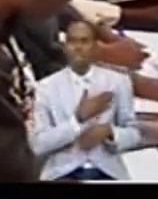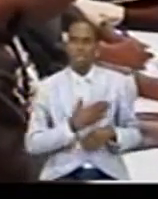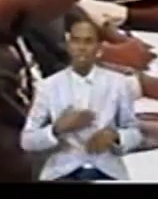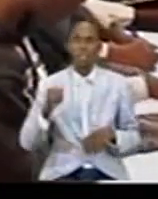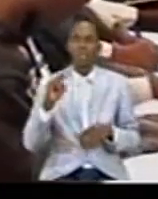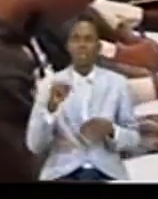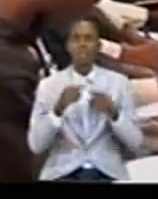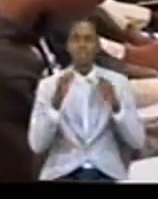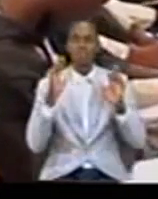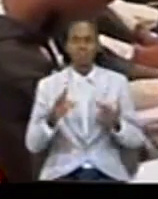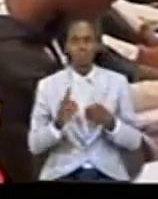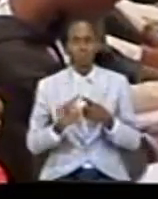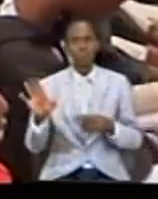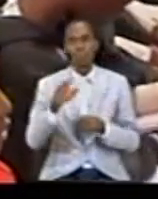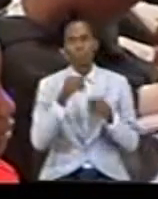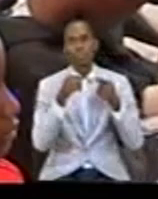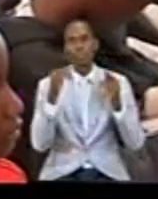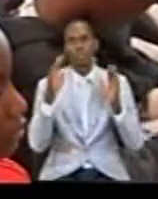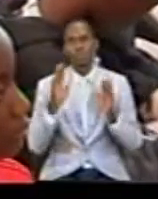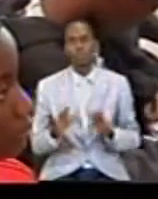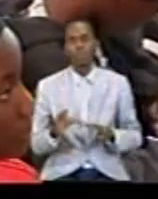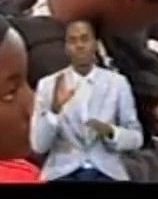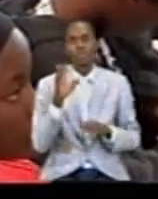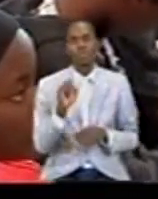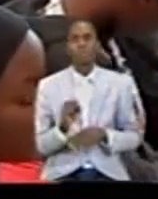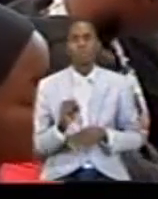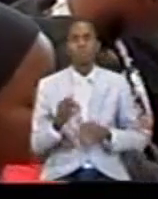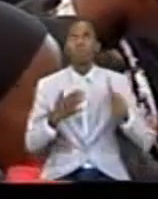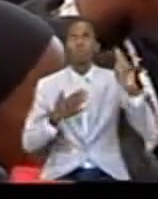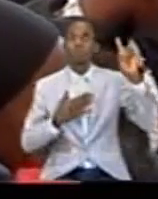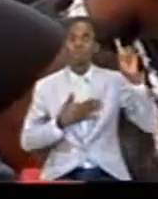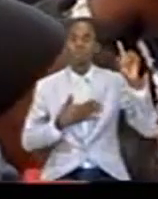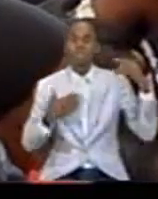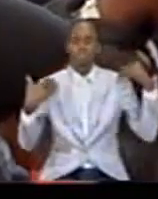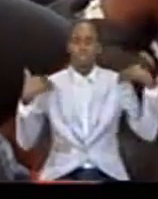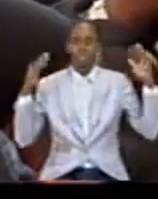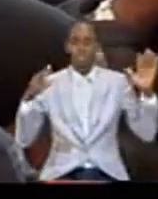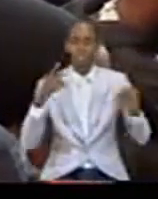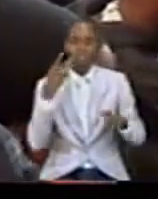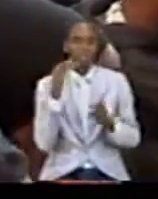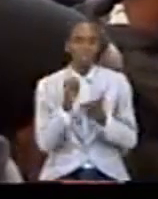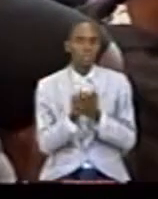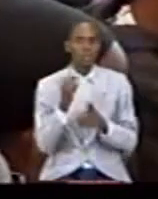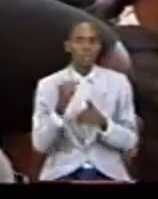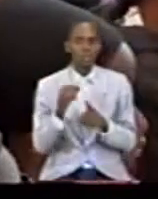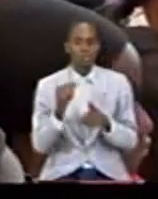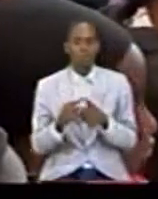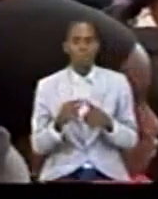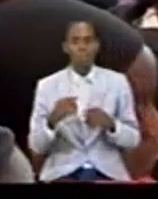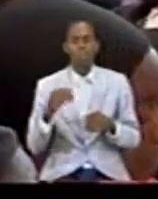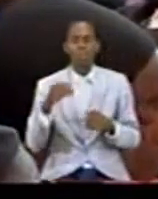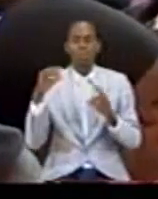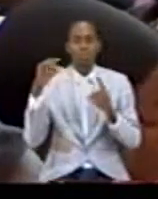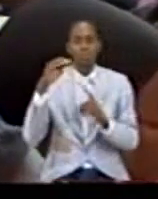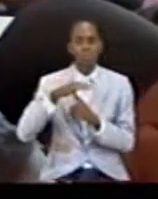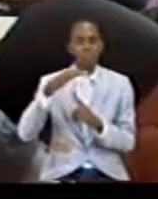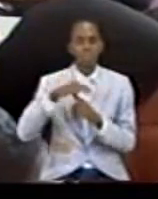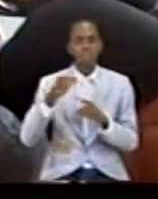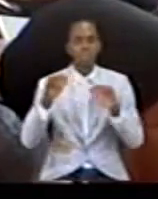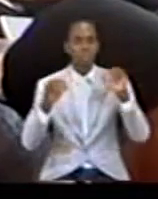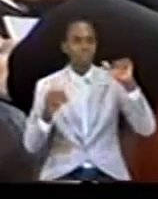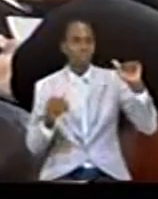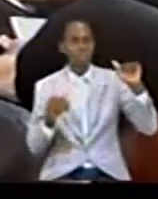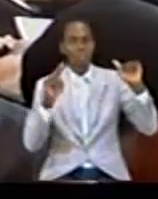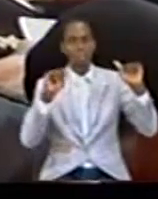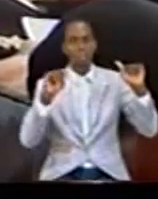to thine adversaries. Mine angel, notice their capital A, mine angel shall go